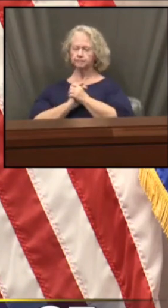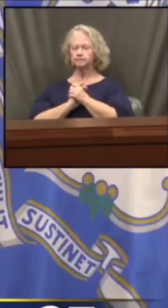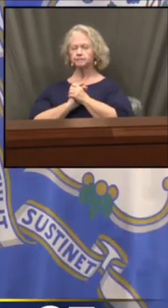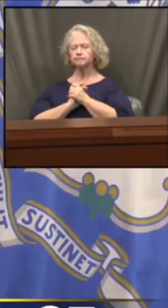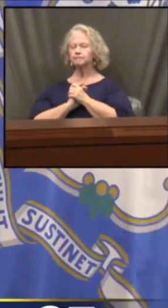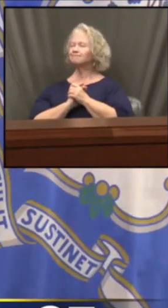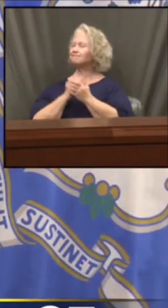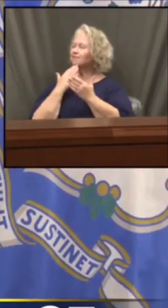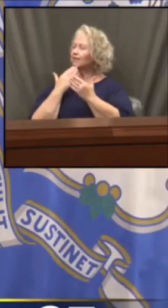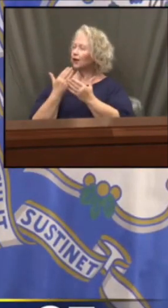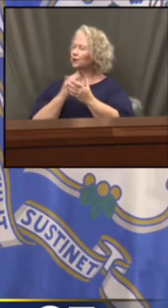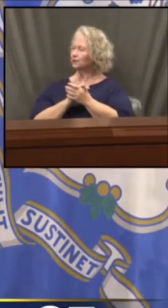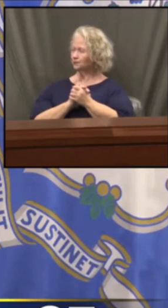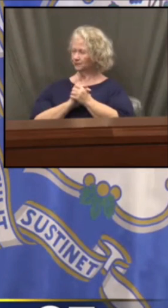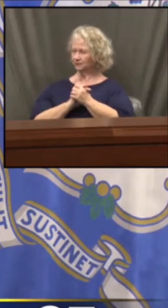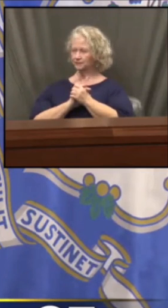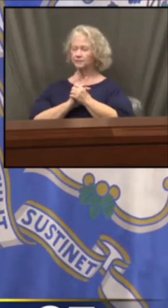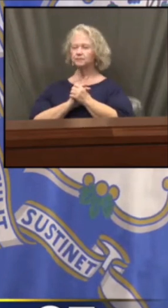Thank you.